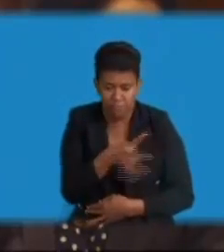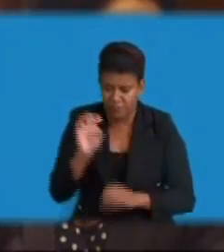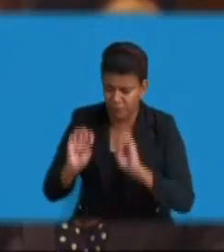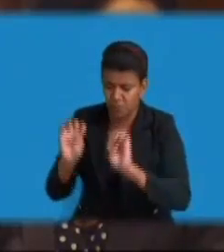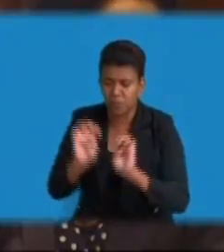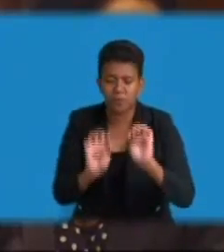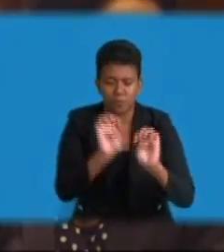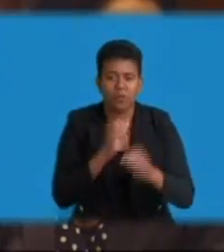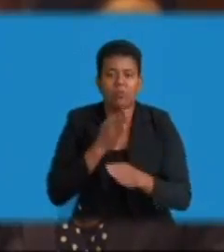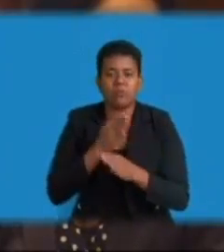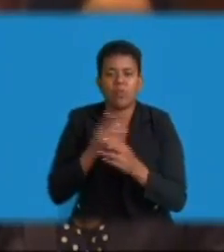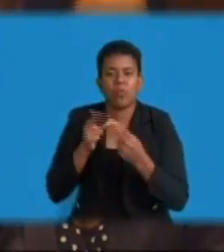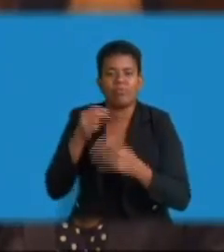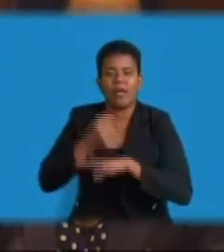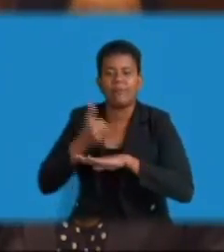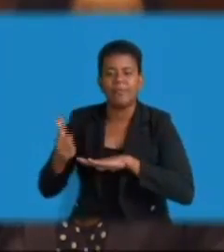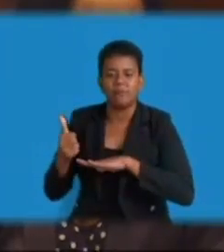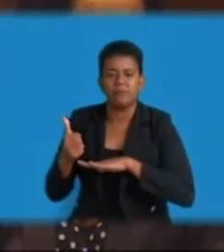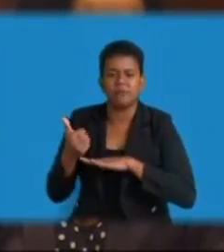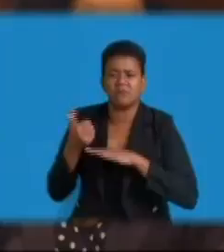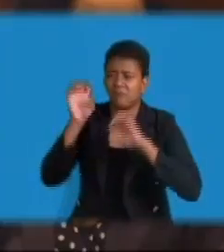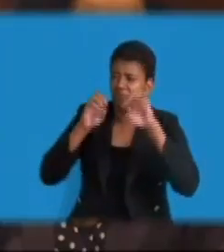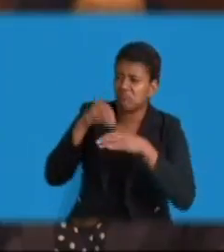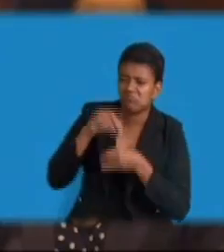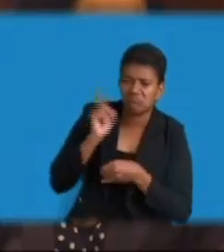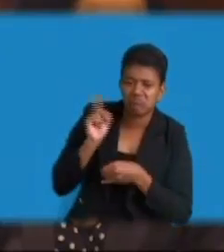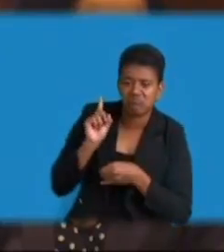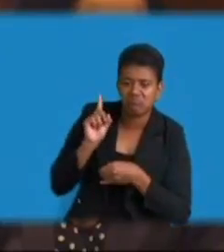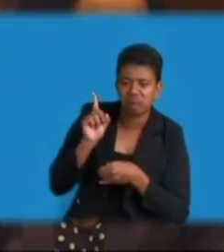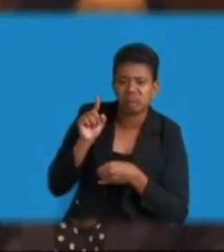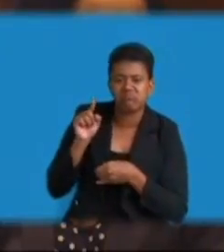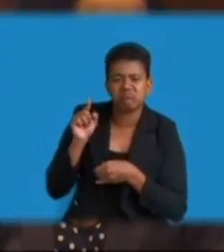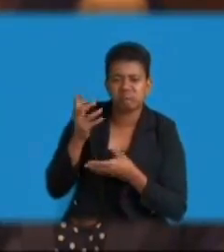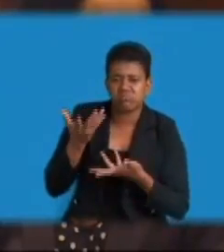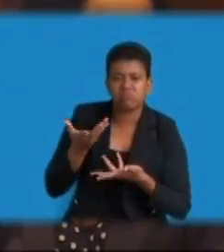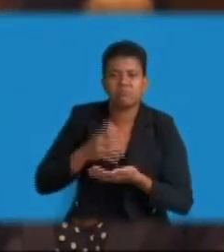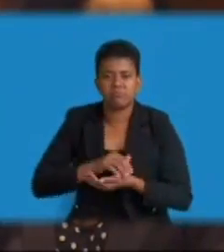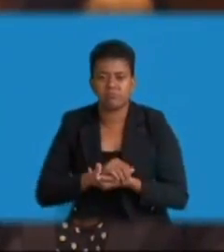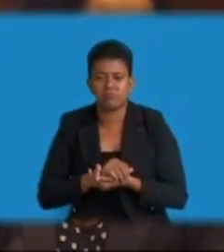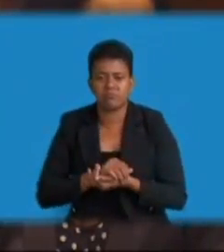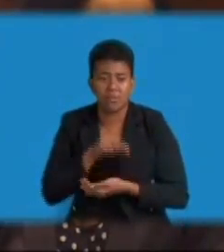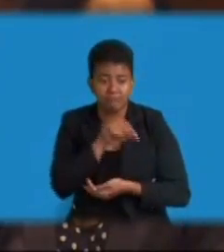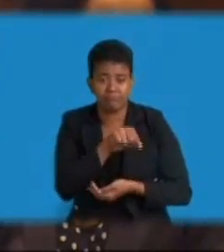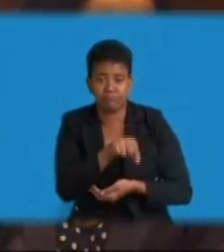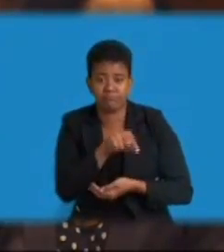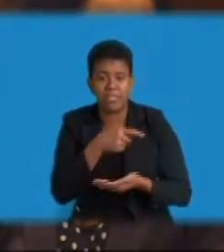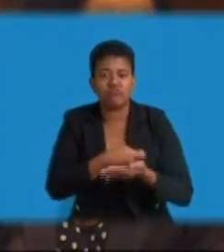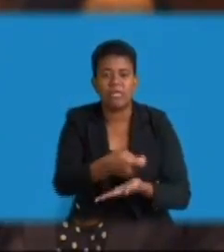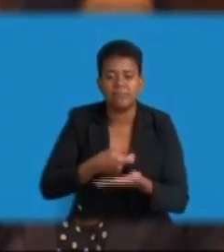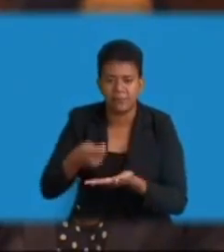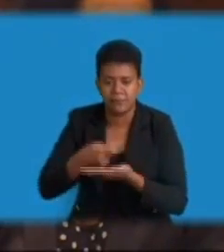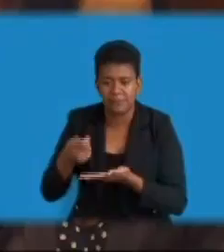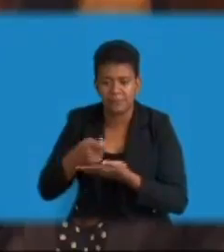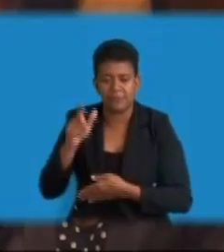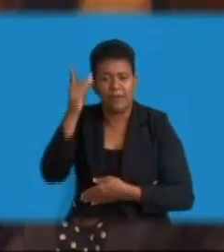government, which includes valuation and negotiation of ground rentals for all state leases on Itoke land under the Itoke Lands